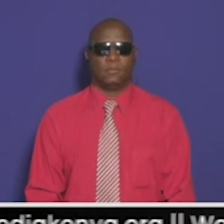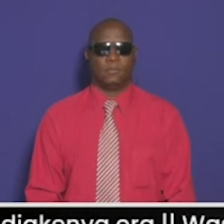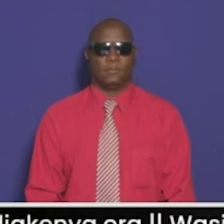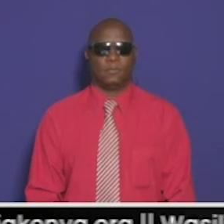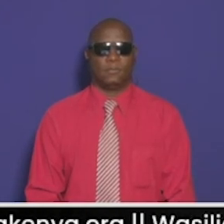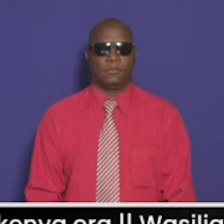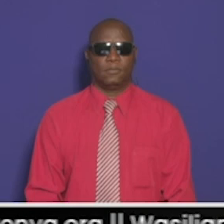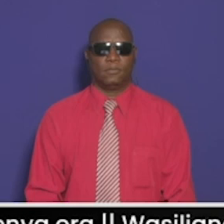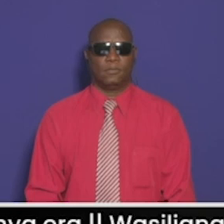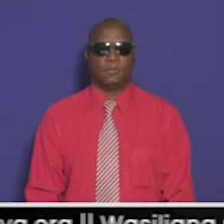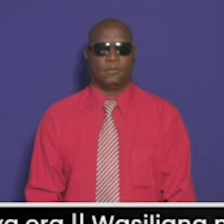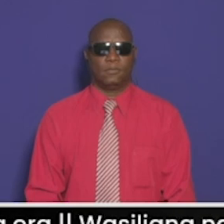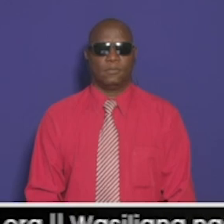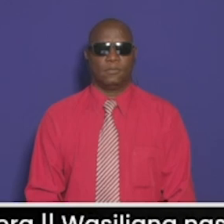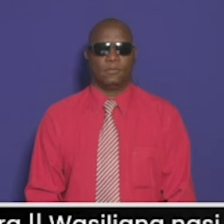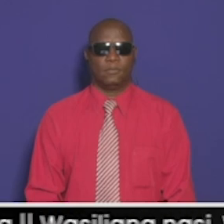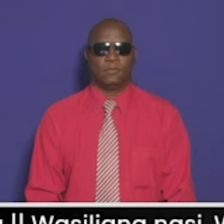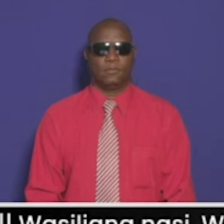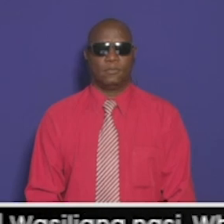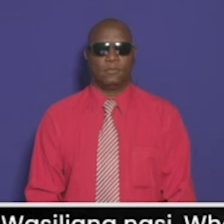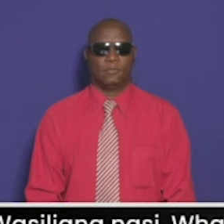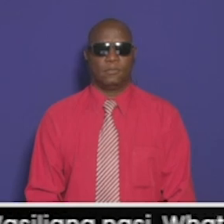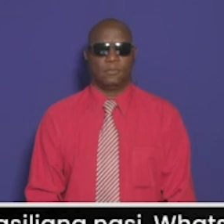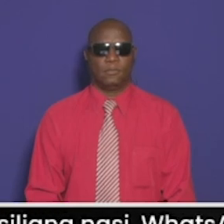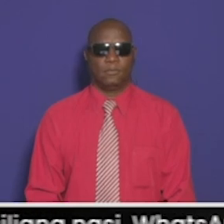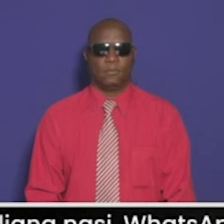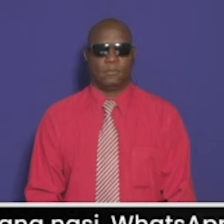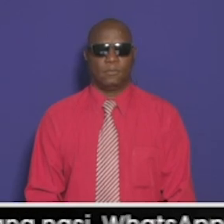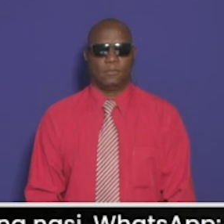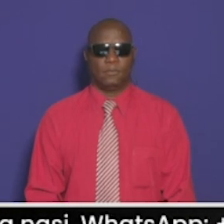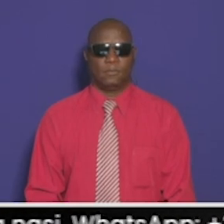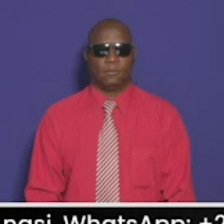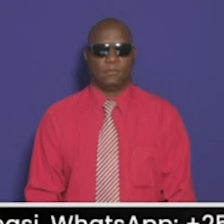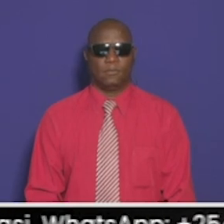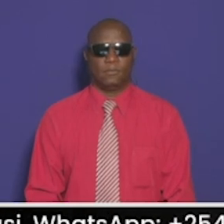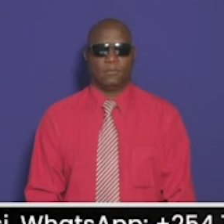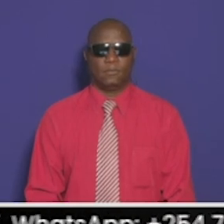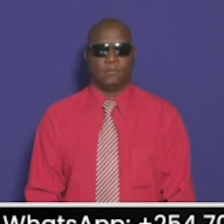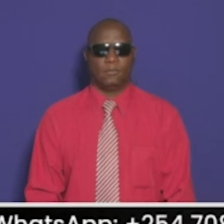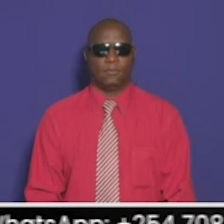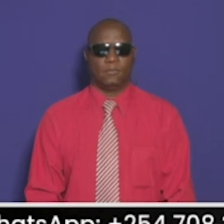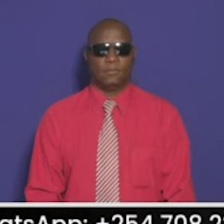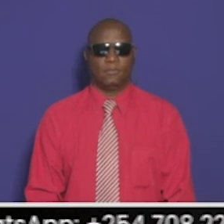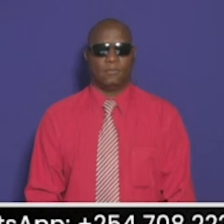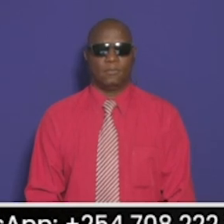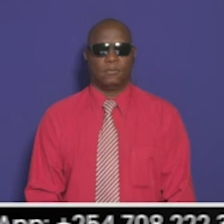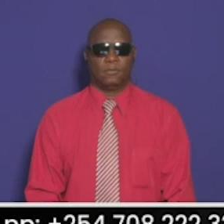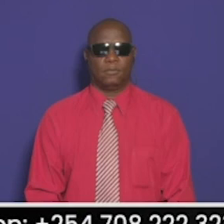motion dated 28th July 2023, or for further directions, which